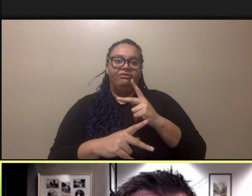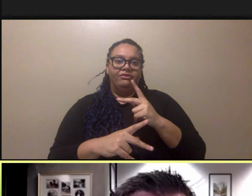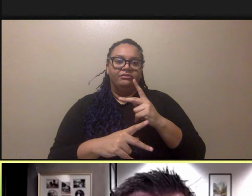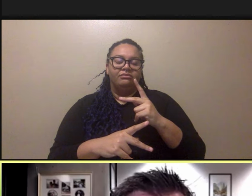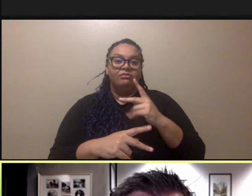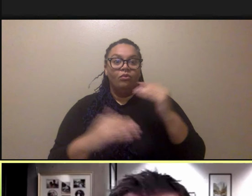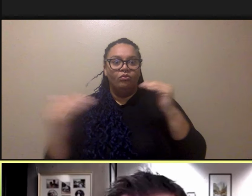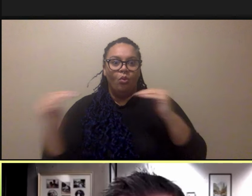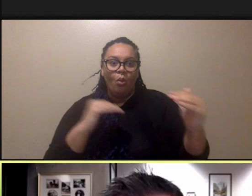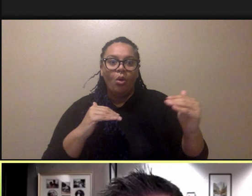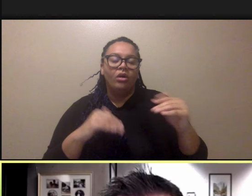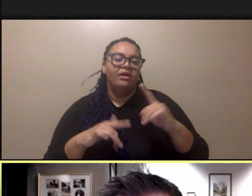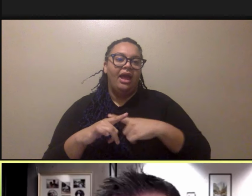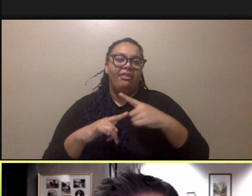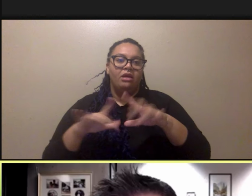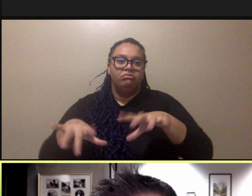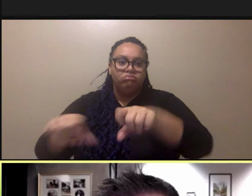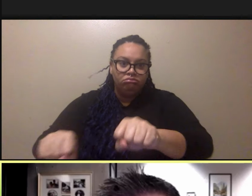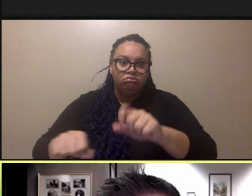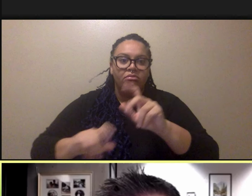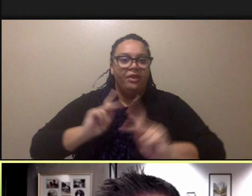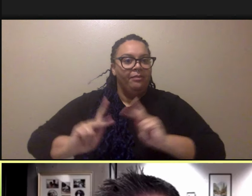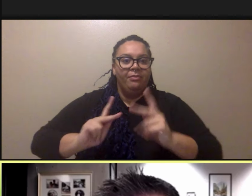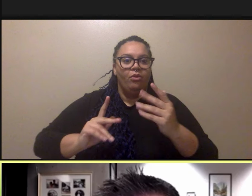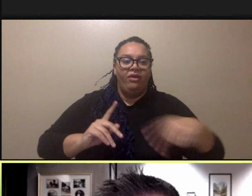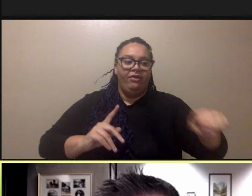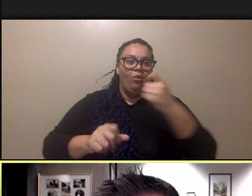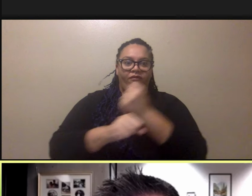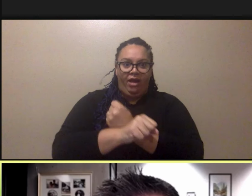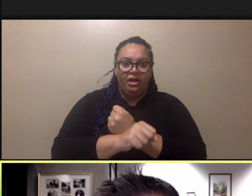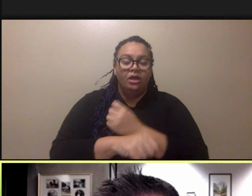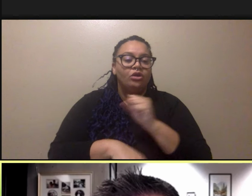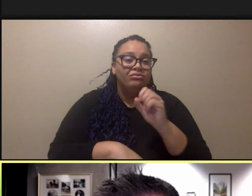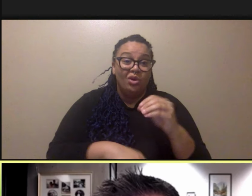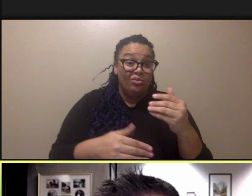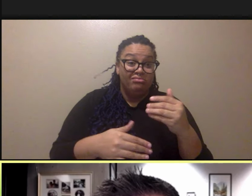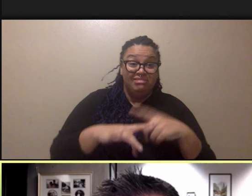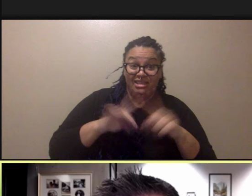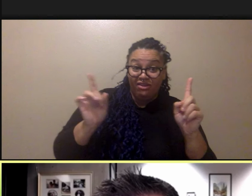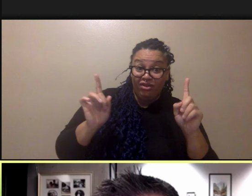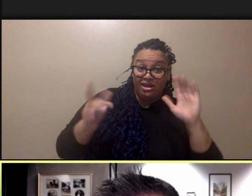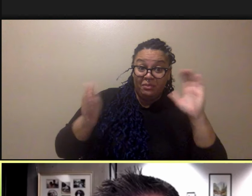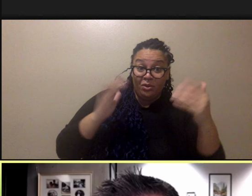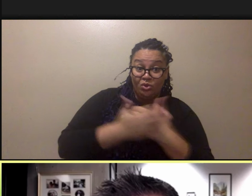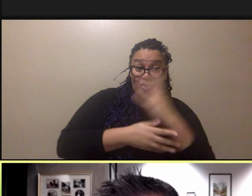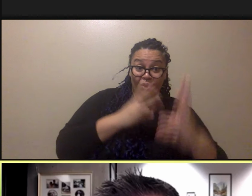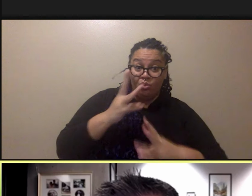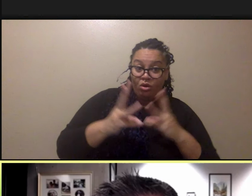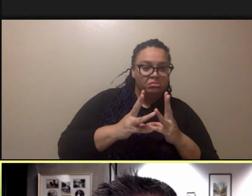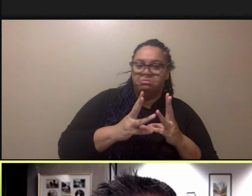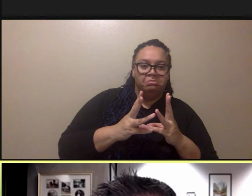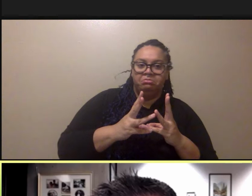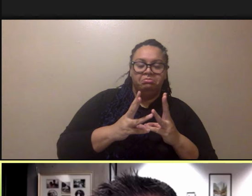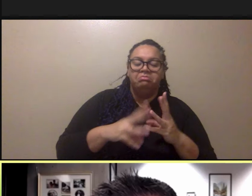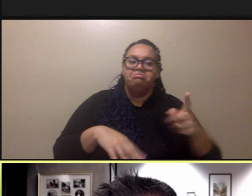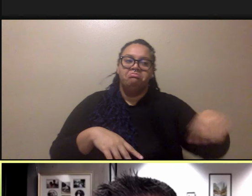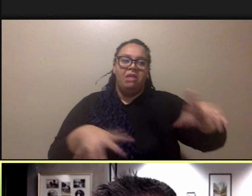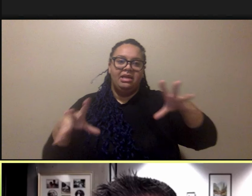dominating the people they conquered. And they considered it no different in the New World, and they considered it their right.